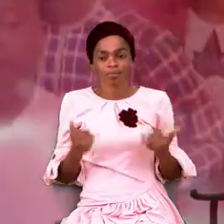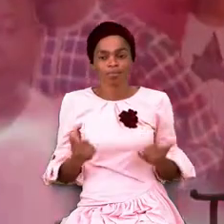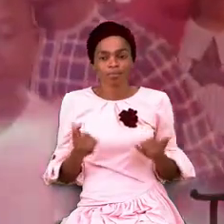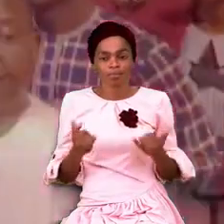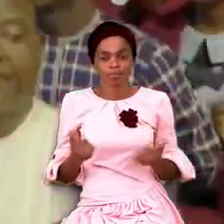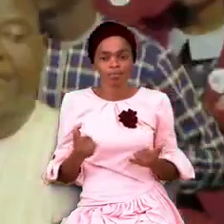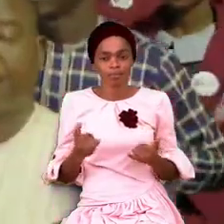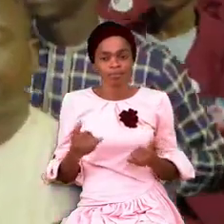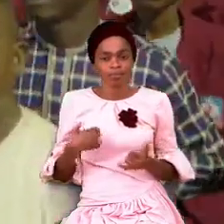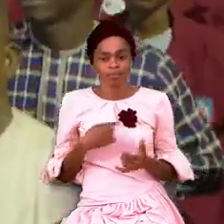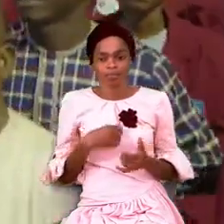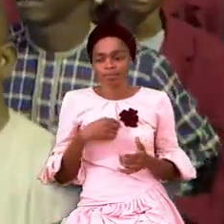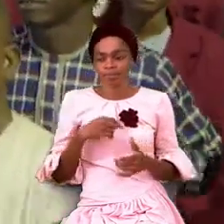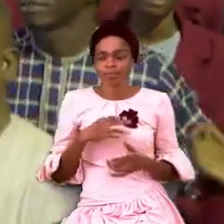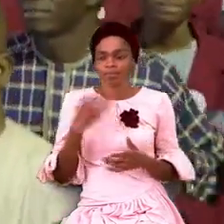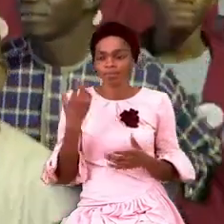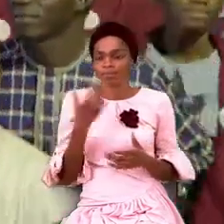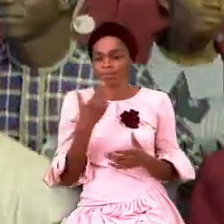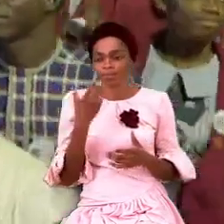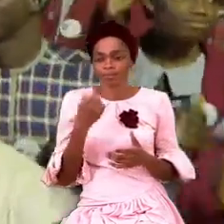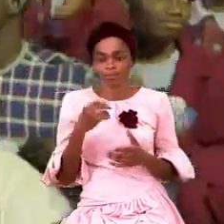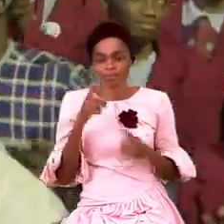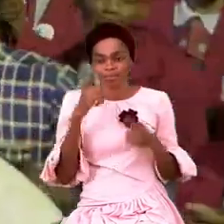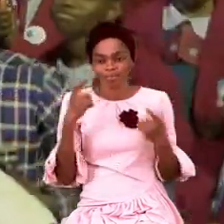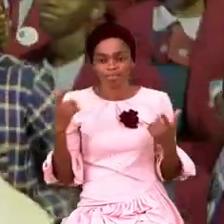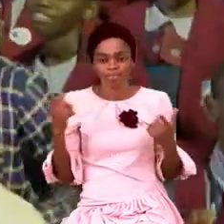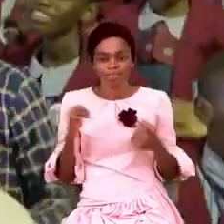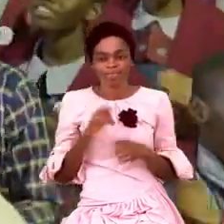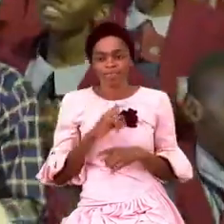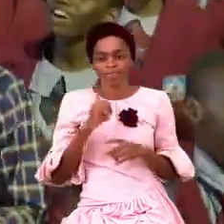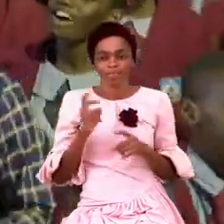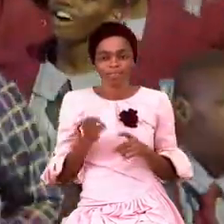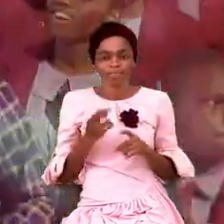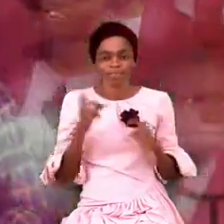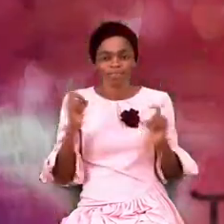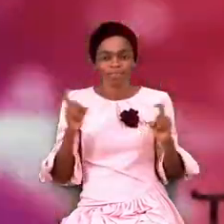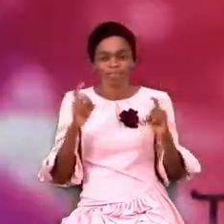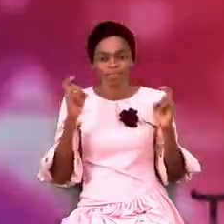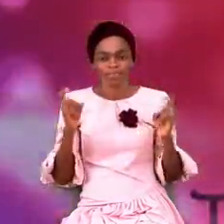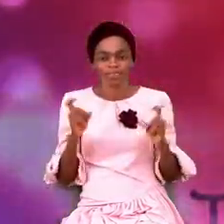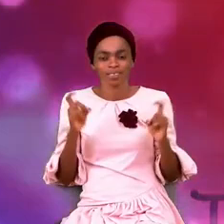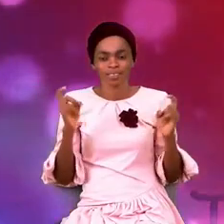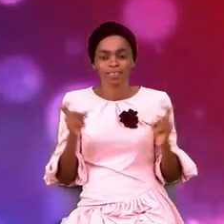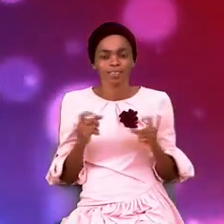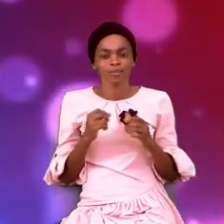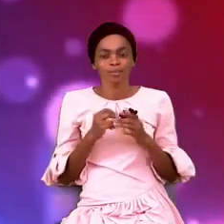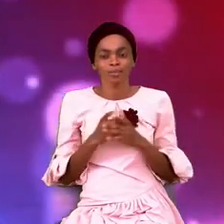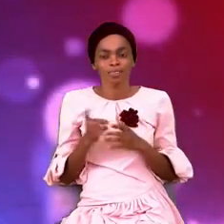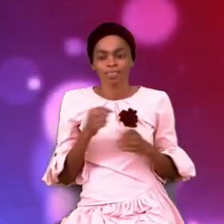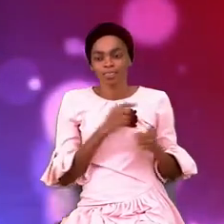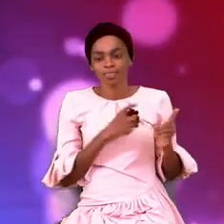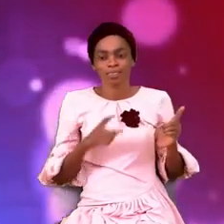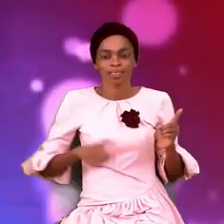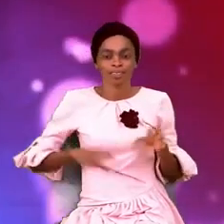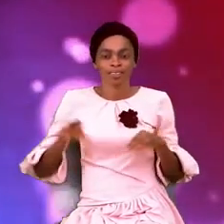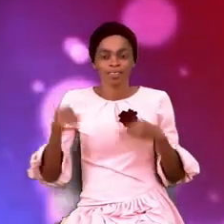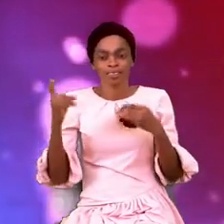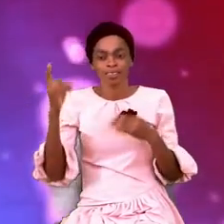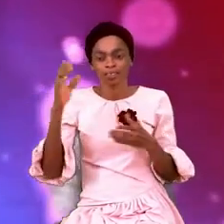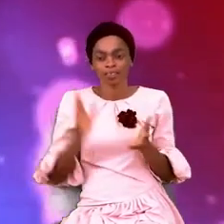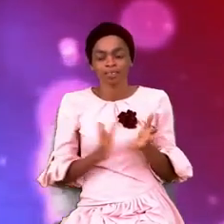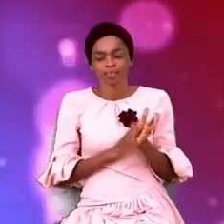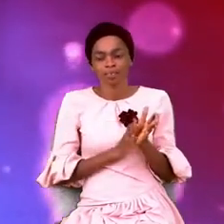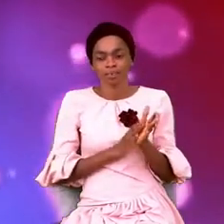singing God's praises. In Igbo, we say, Ebube diri Jehovah.